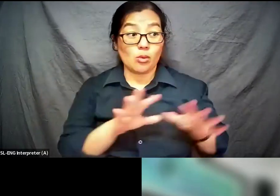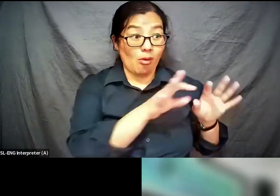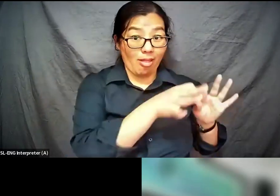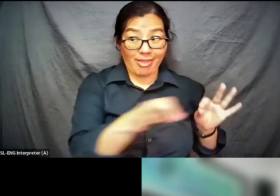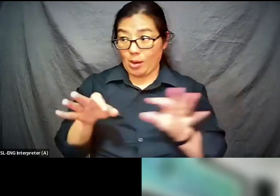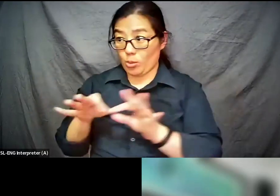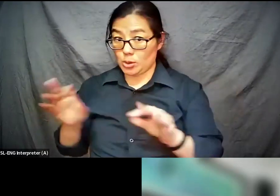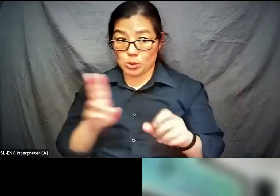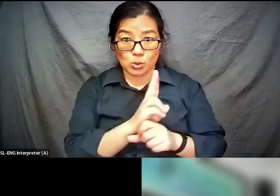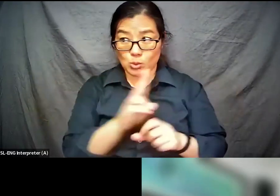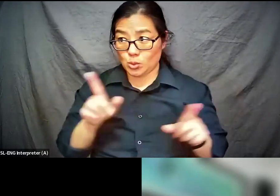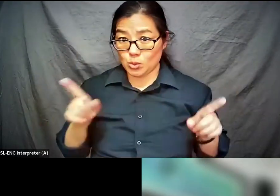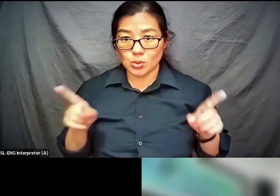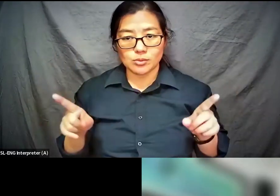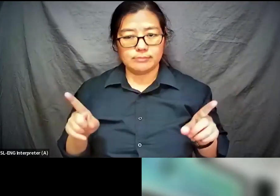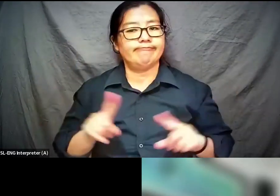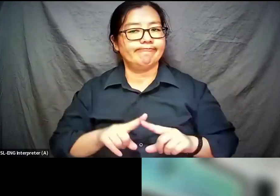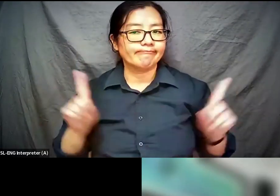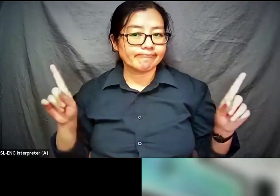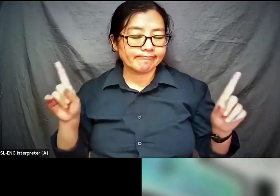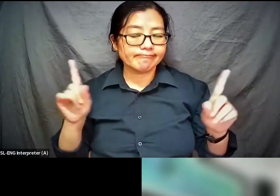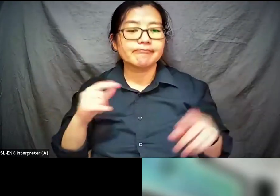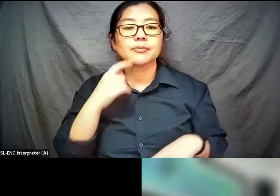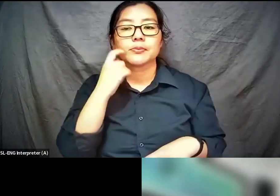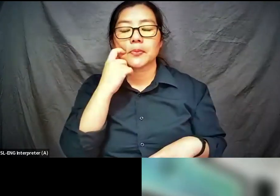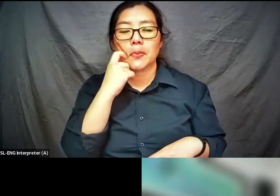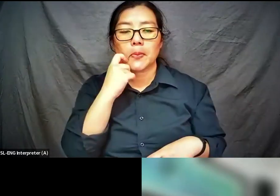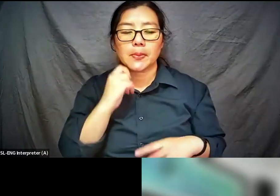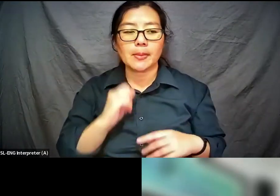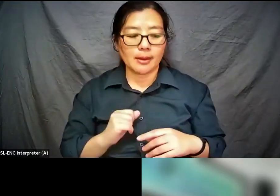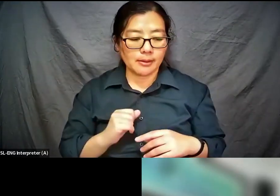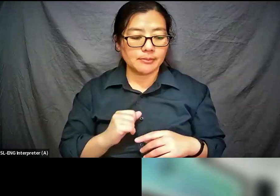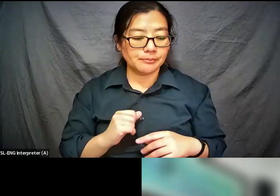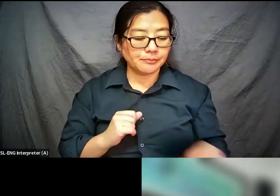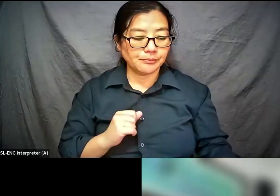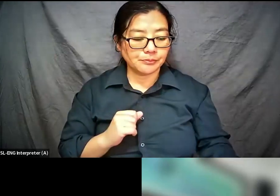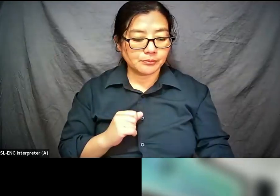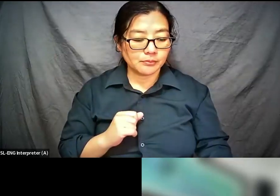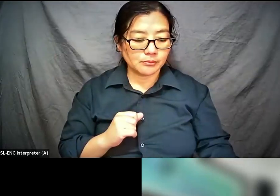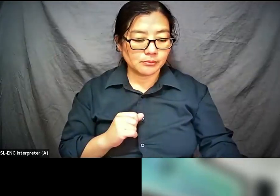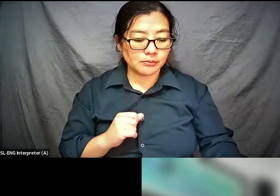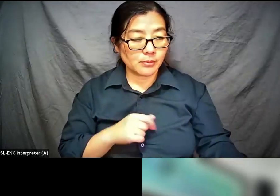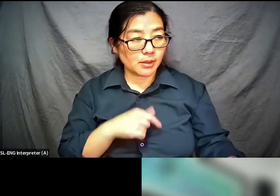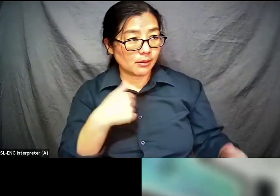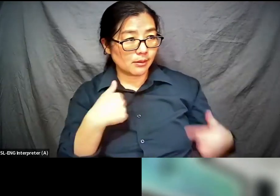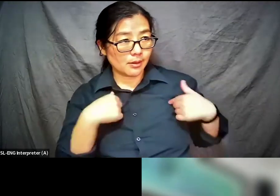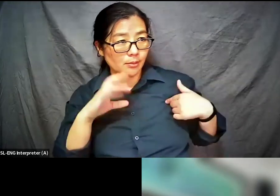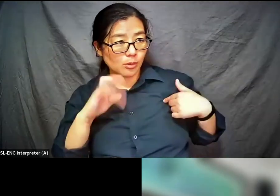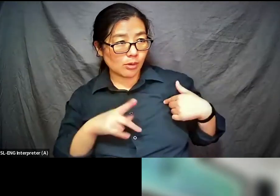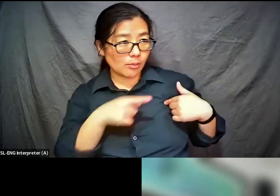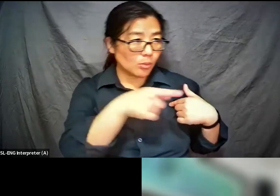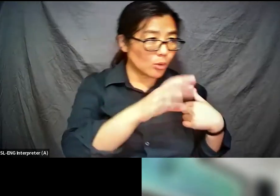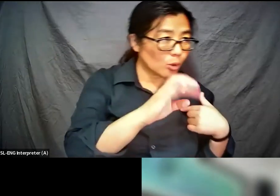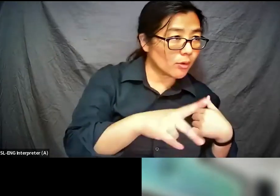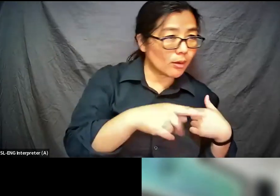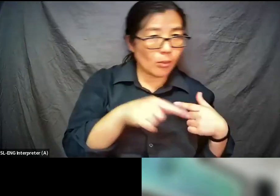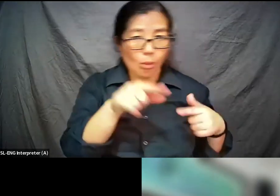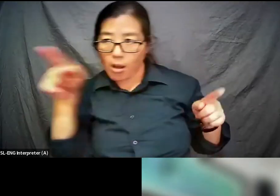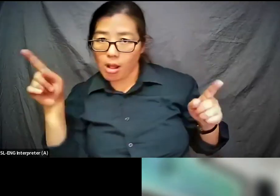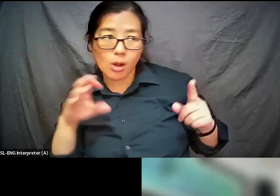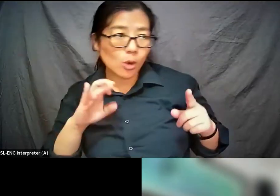There's so much that is so that so easily can be disappeared through like link